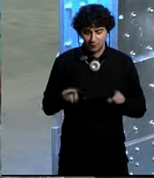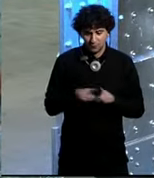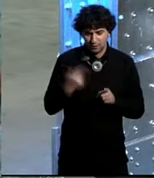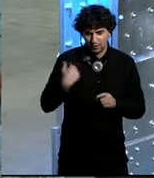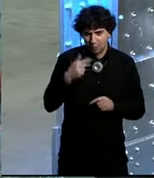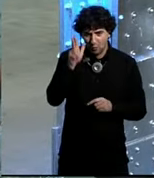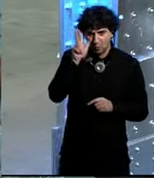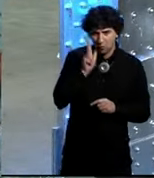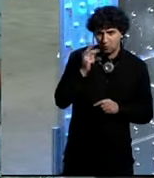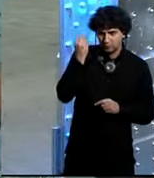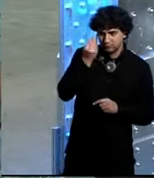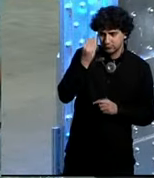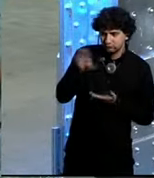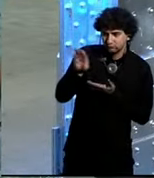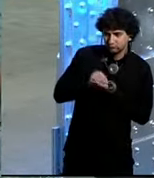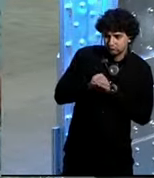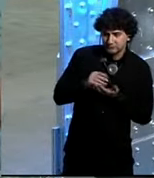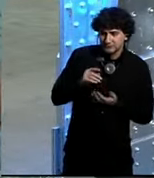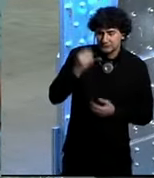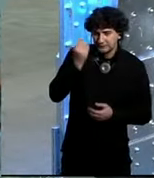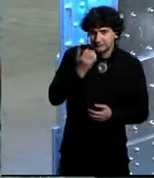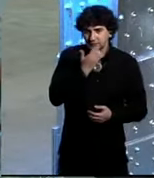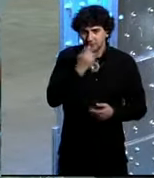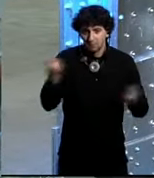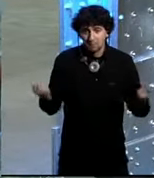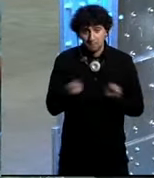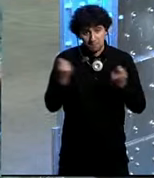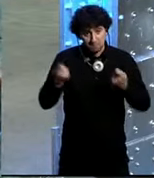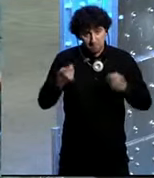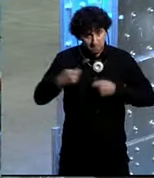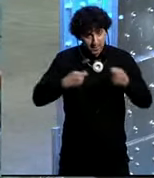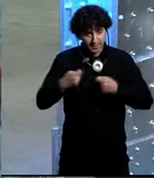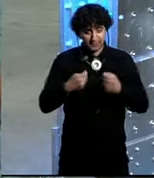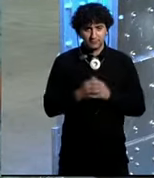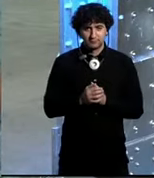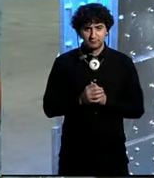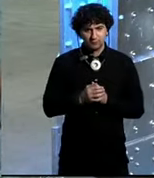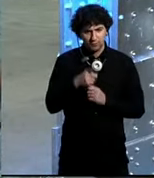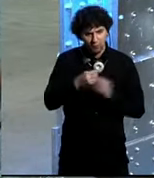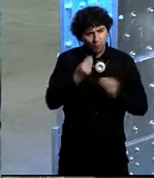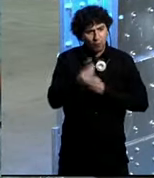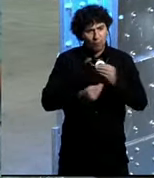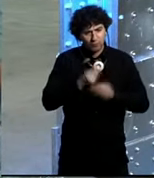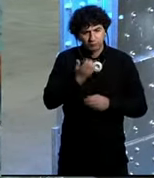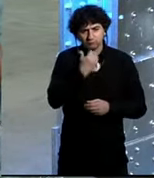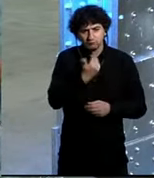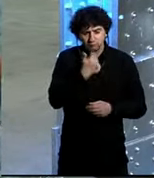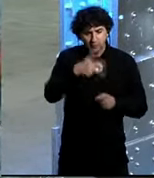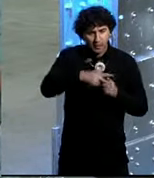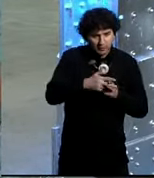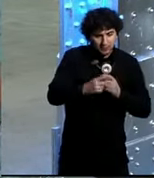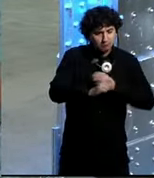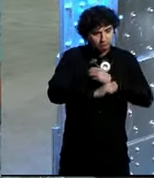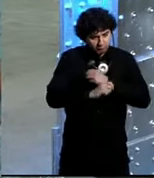I think that nobody can afford not taking transmedia into consideration. And of course, the marketing guys are going to use it as